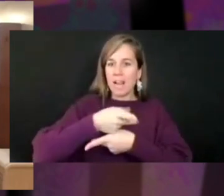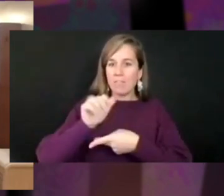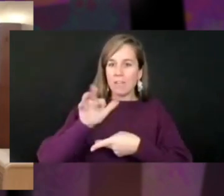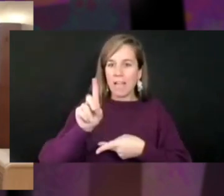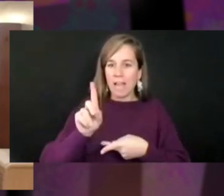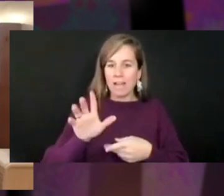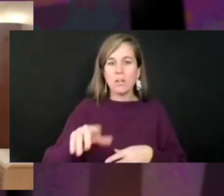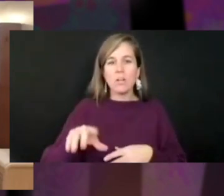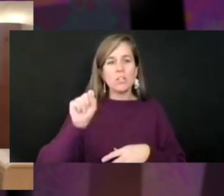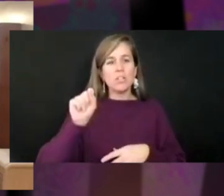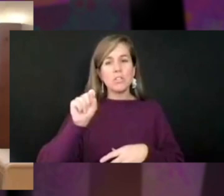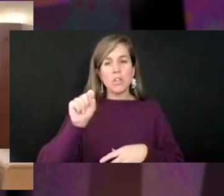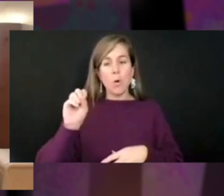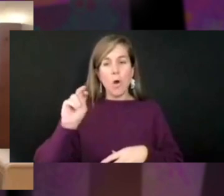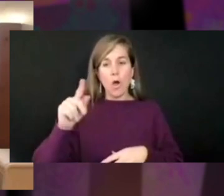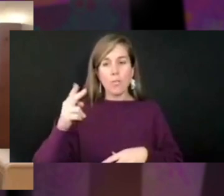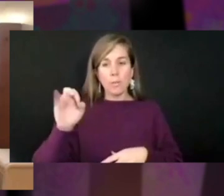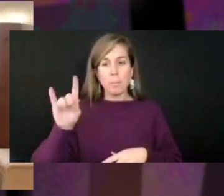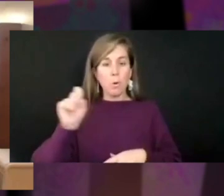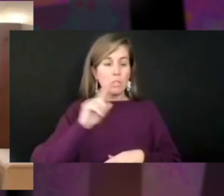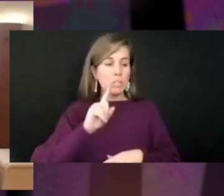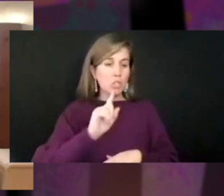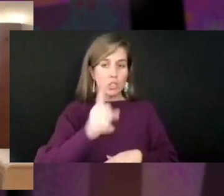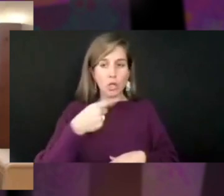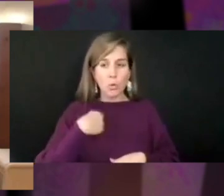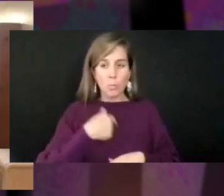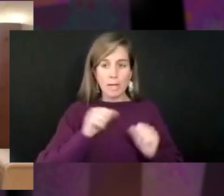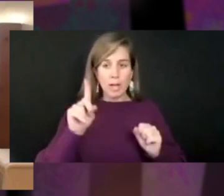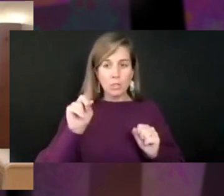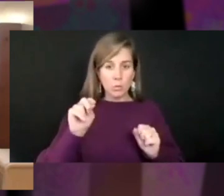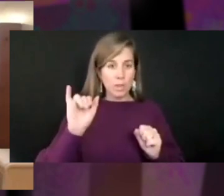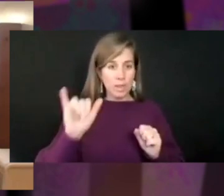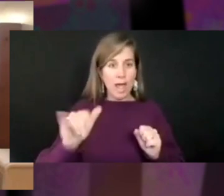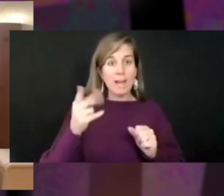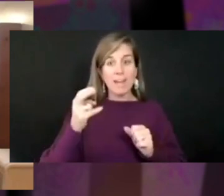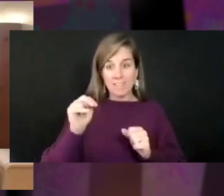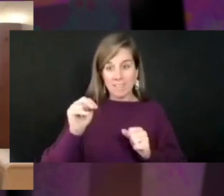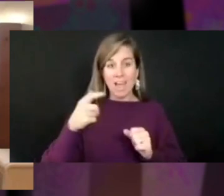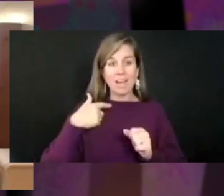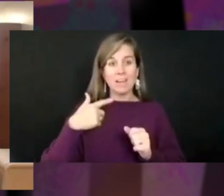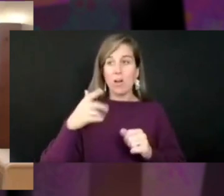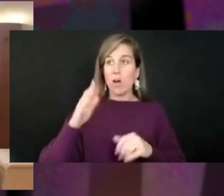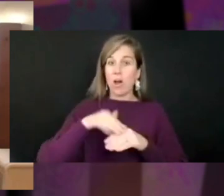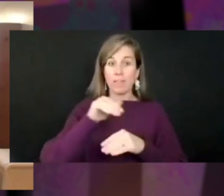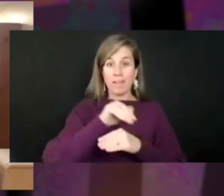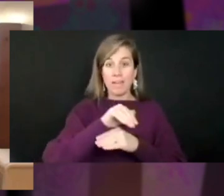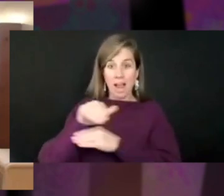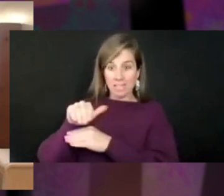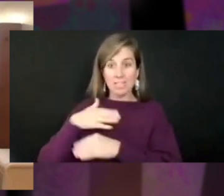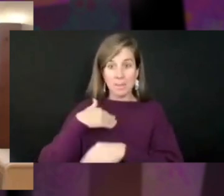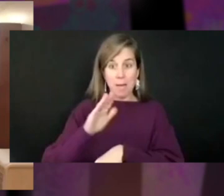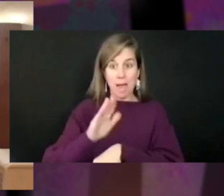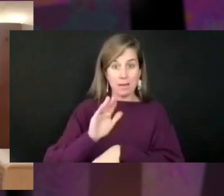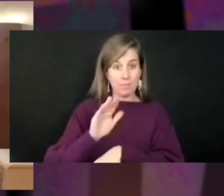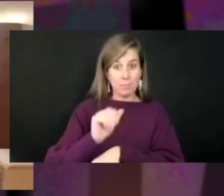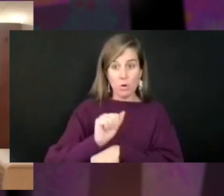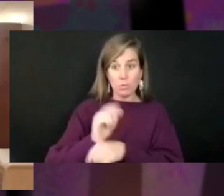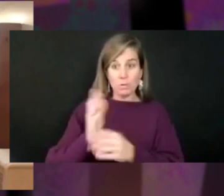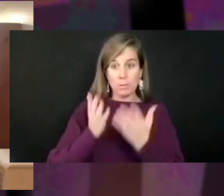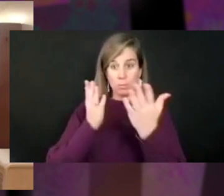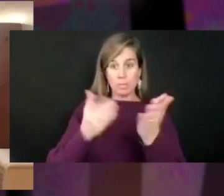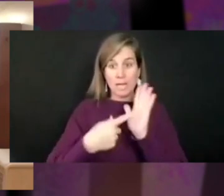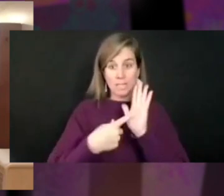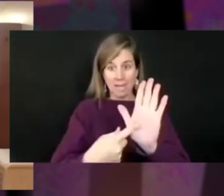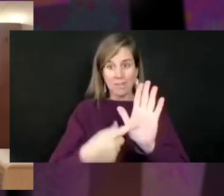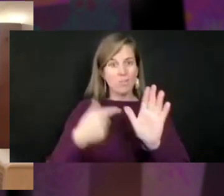Board said, sure, we can do that. And we ended up passing on the nights where my work was being presented, we ended up doing all of